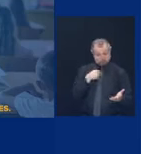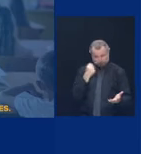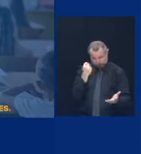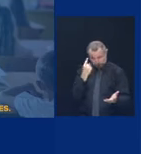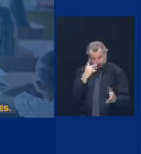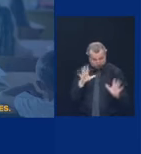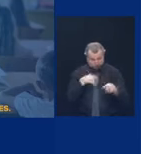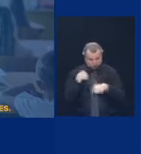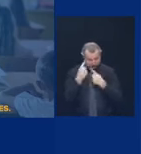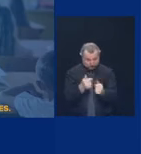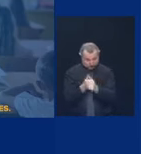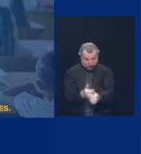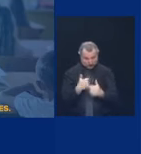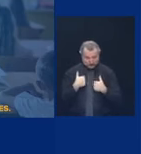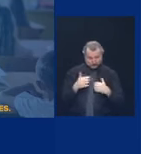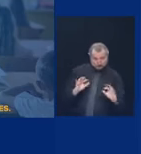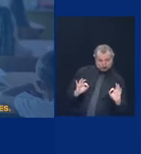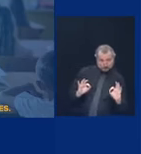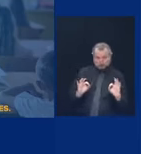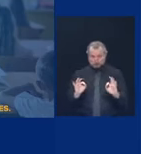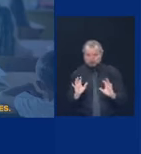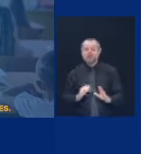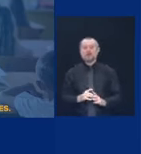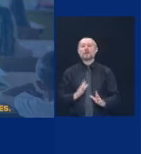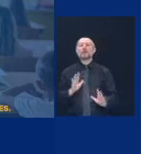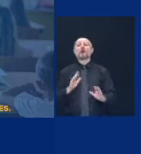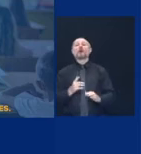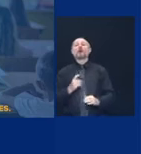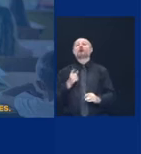So they have local control up to 3%.